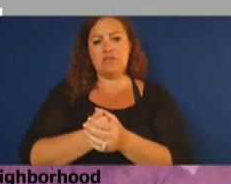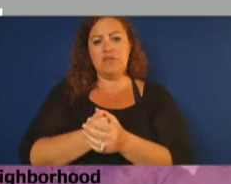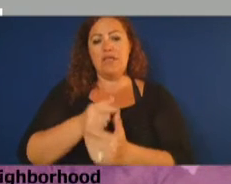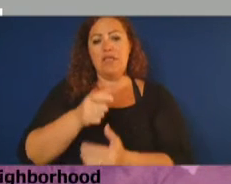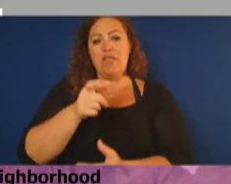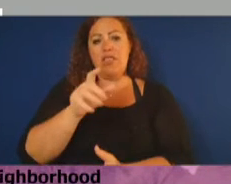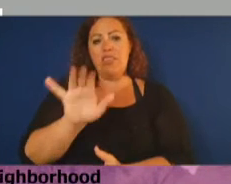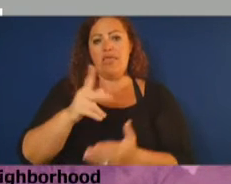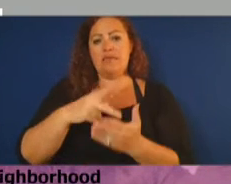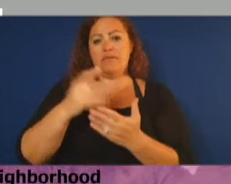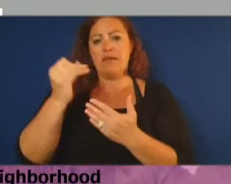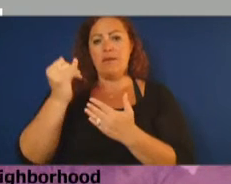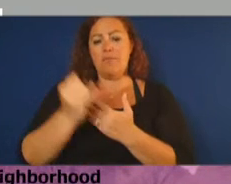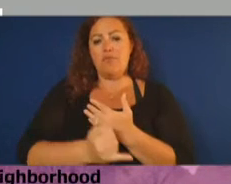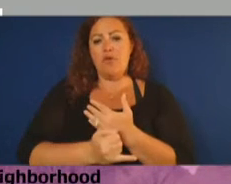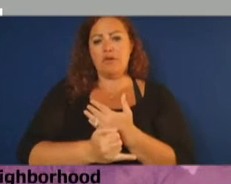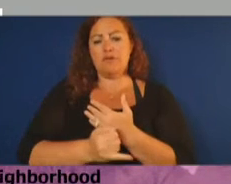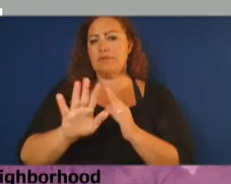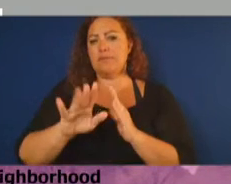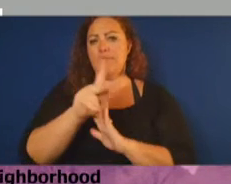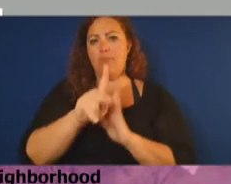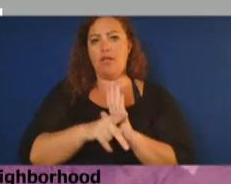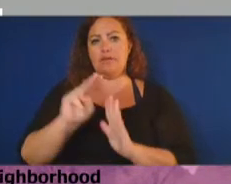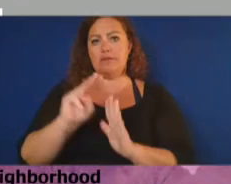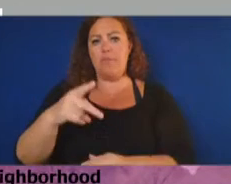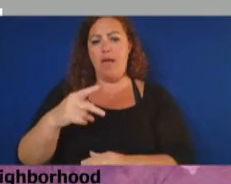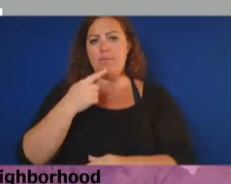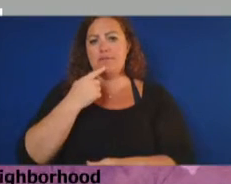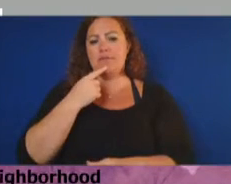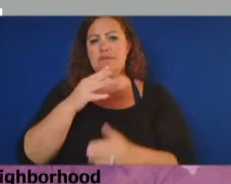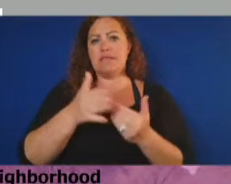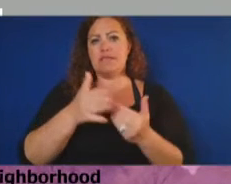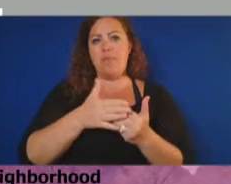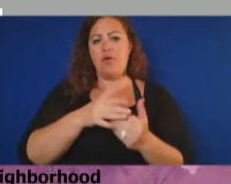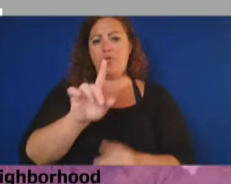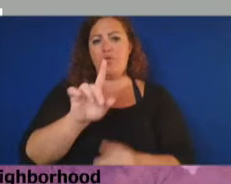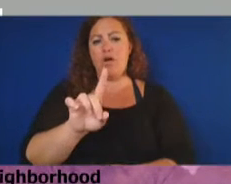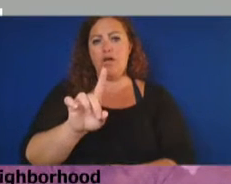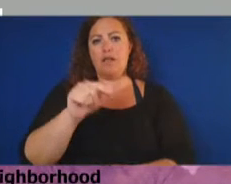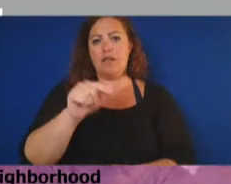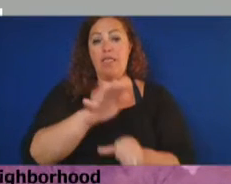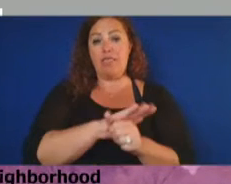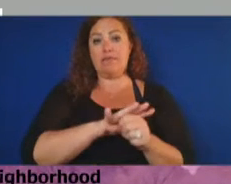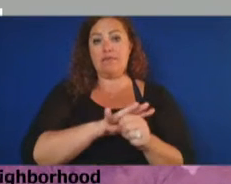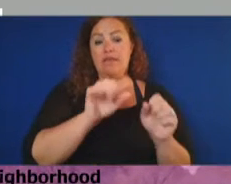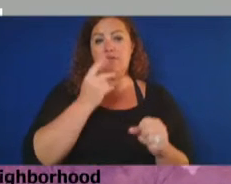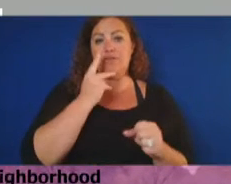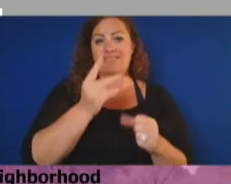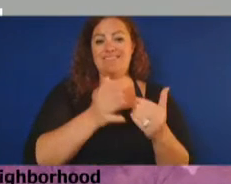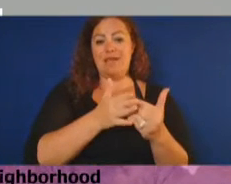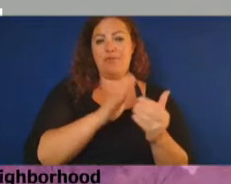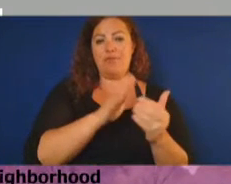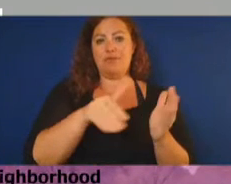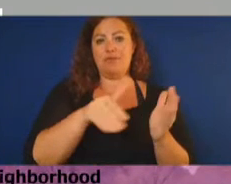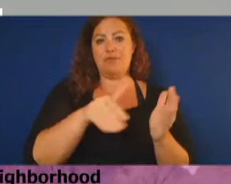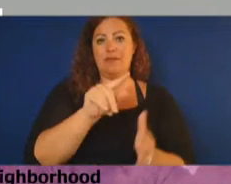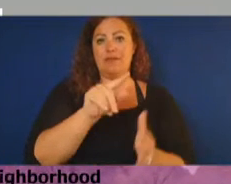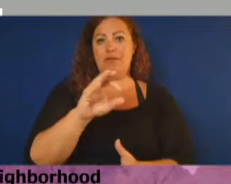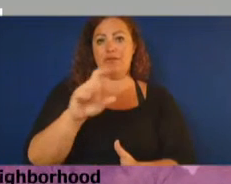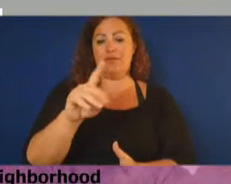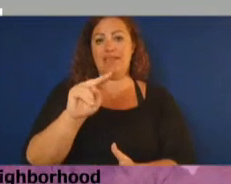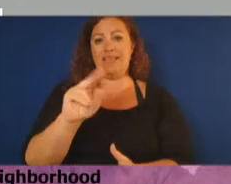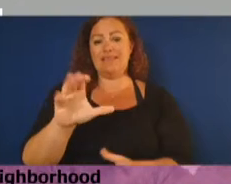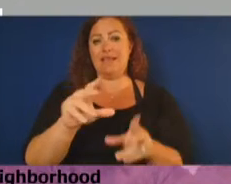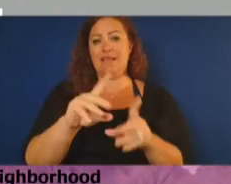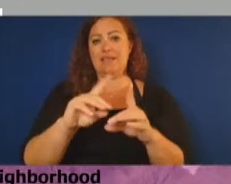project uh or excuse me policy map does call for neighborhood one uh at this site you can see Neighborhood Center where the to NC districts